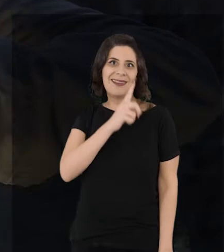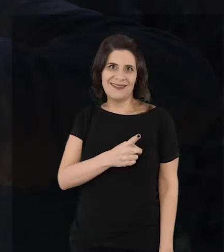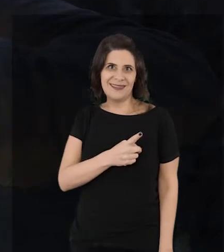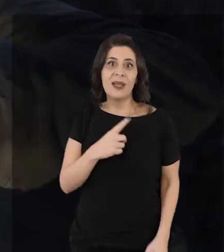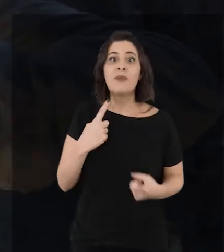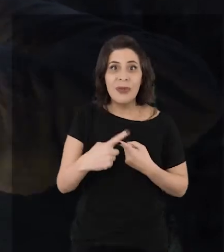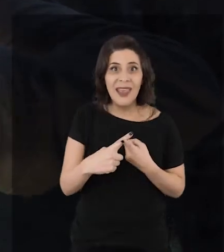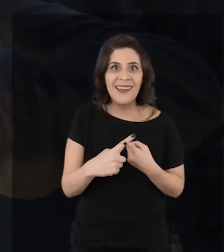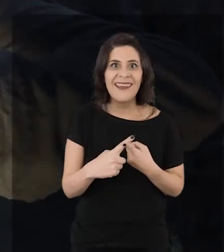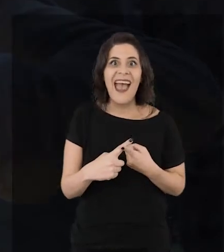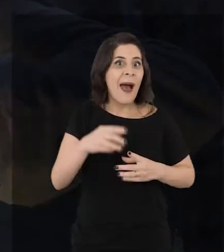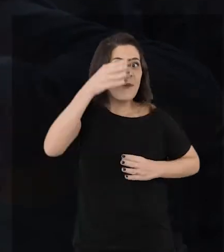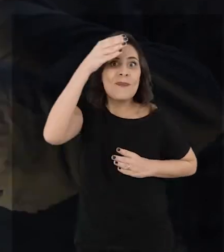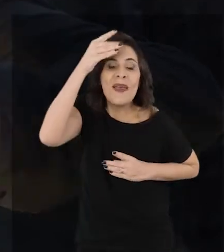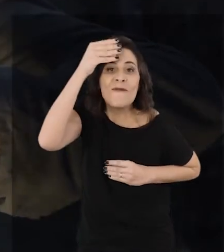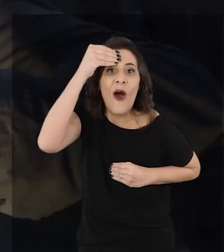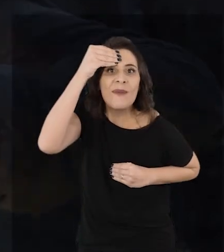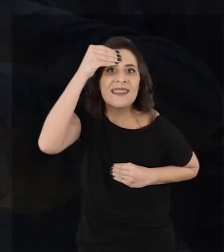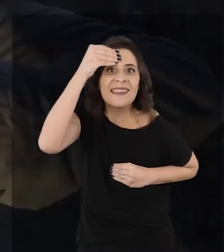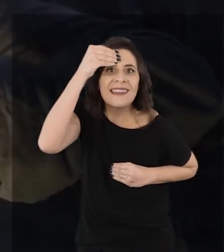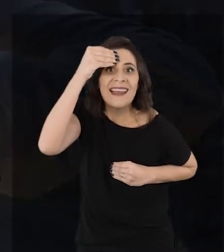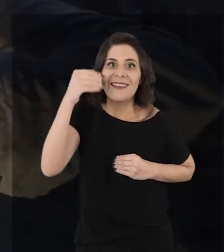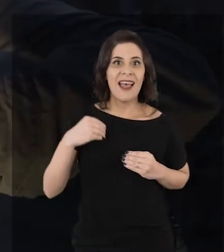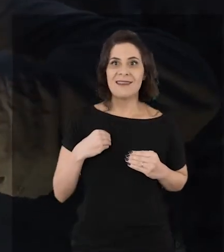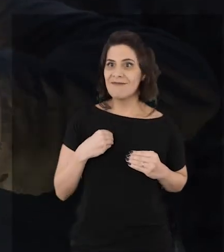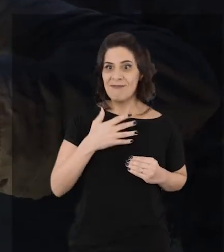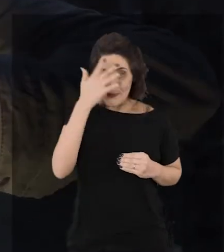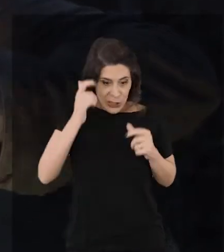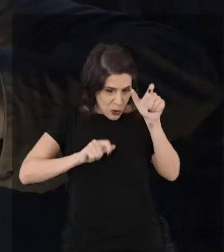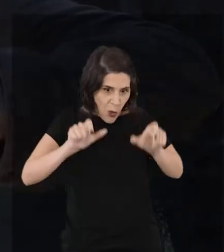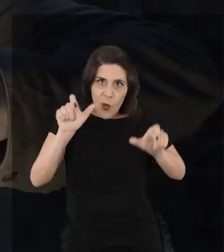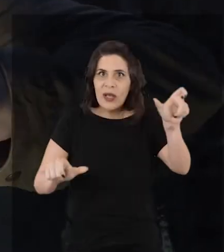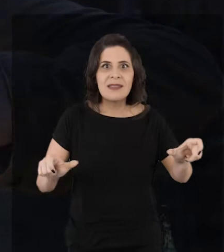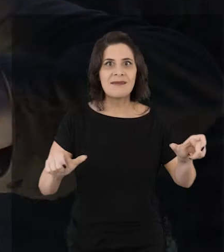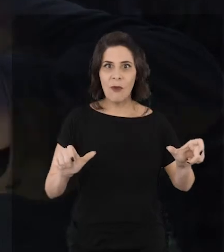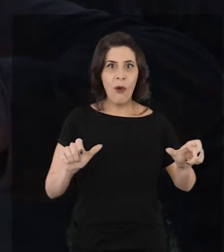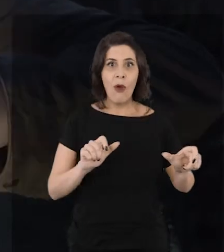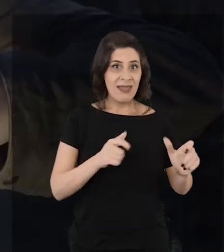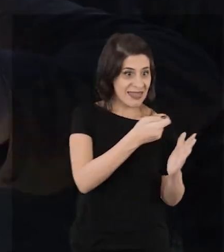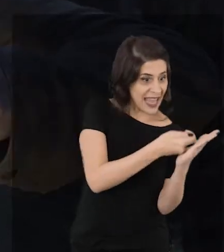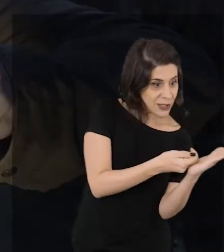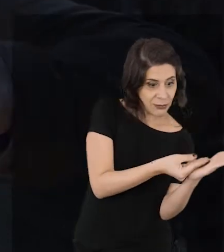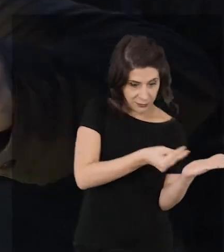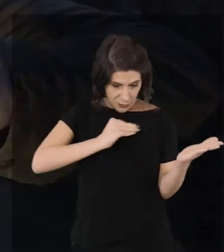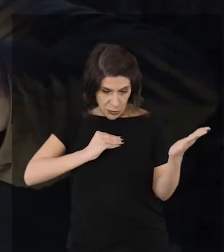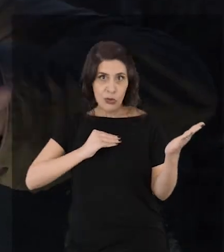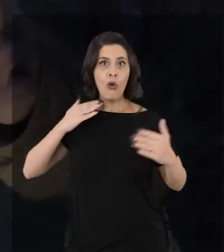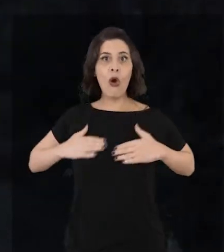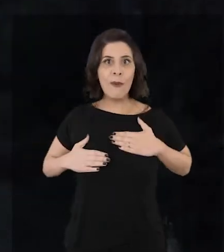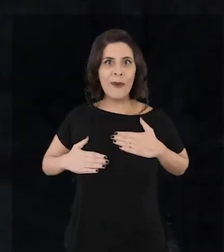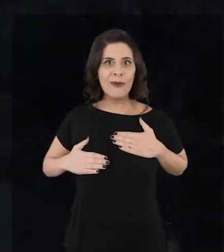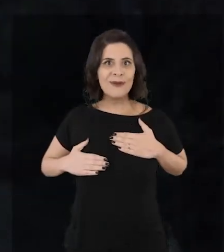because of that performance of gender, of speech in a body. So I am interested in what happens